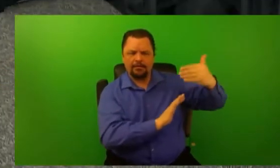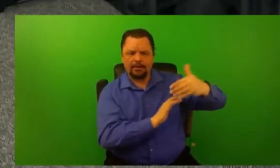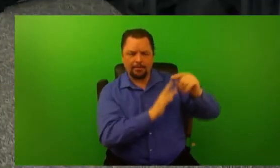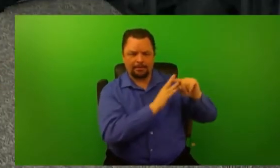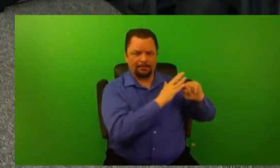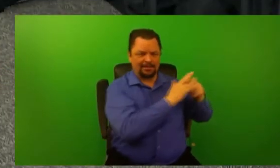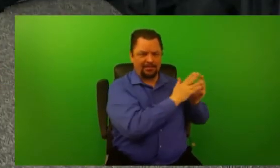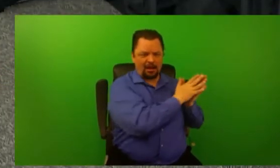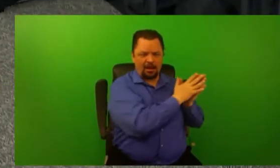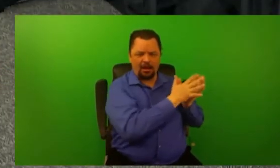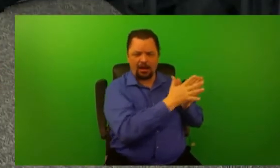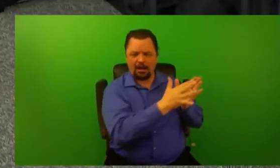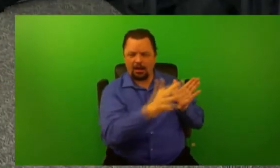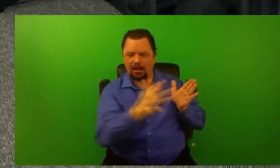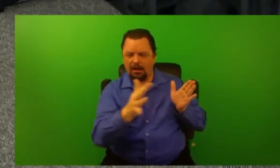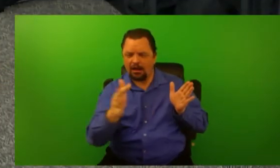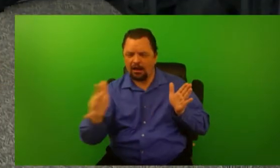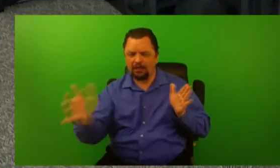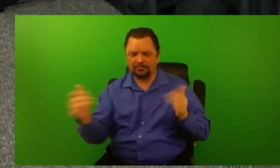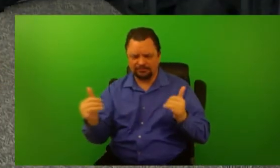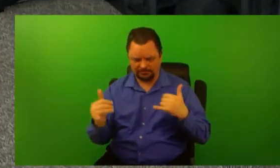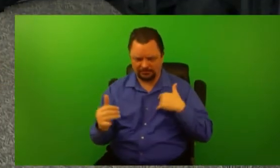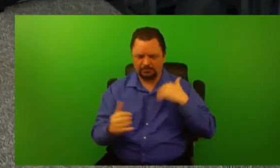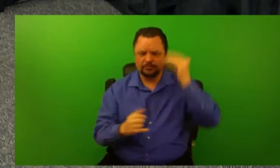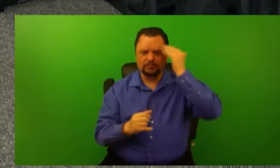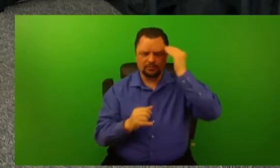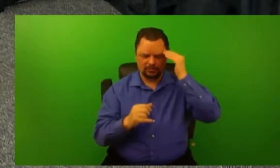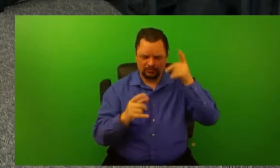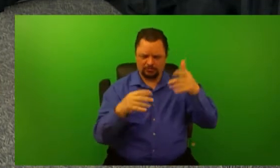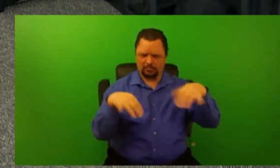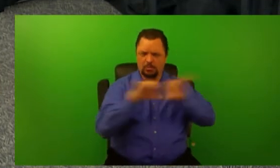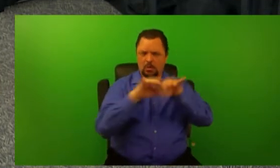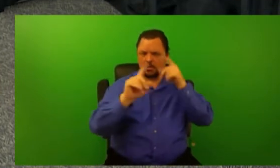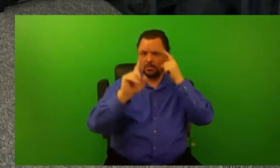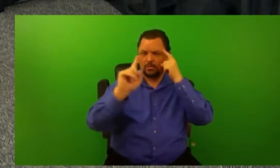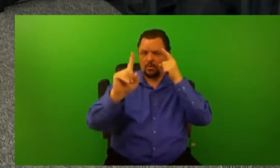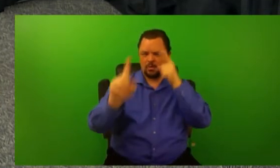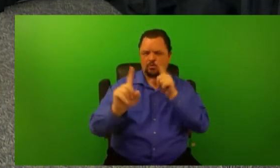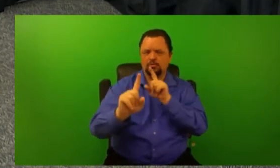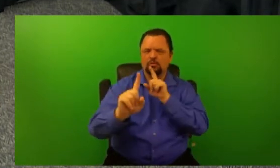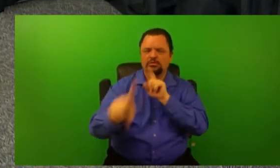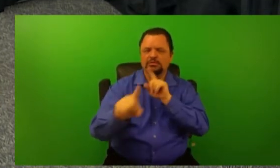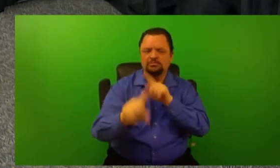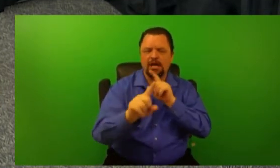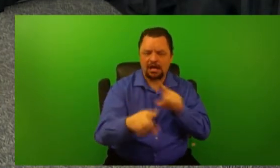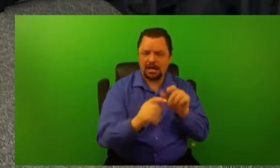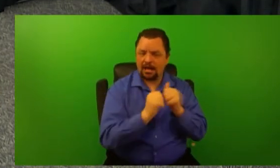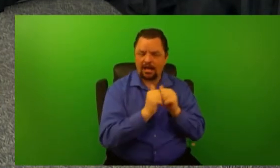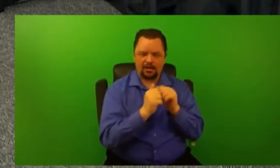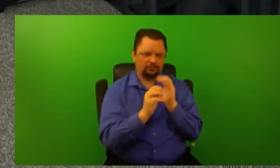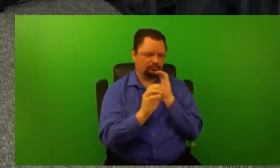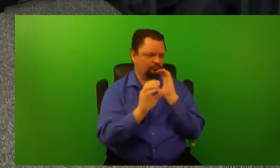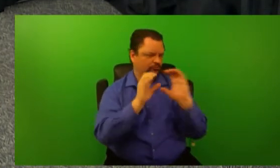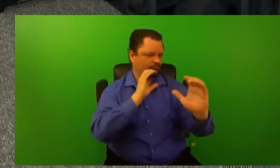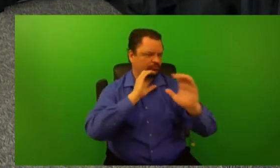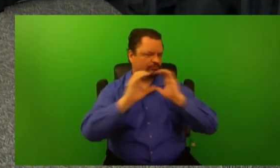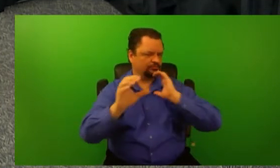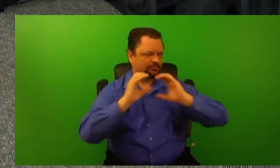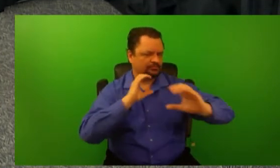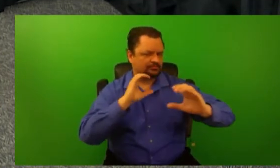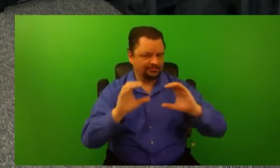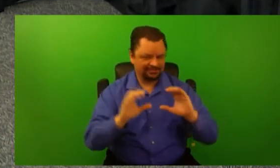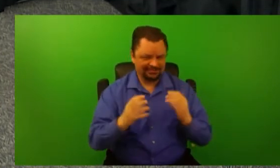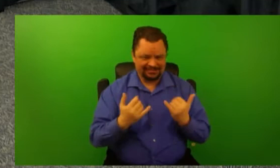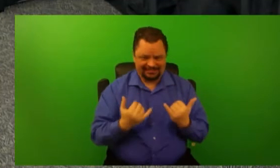beginning, we knew that one of the key elements of our response would be communication, as we were dealing with a